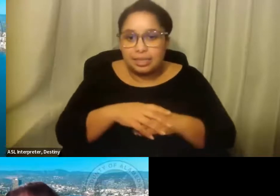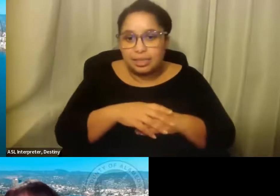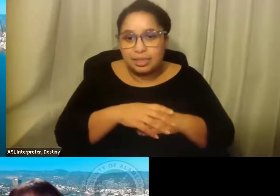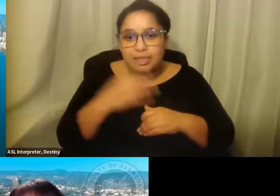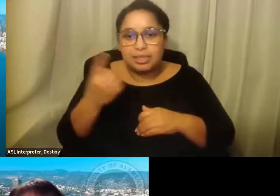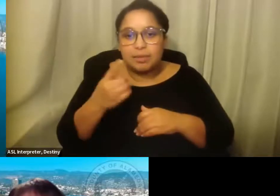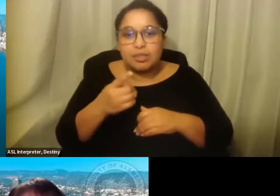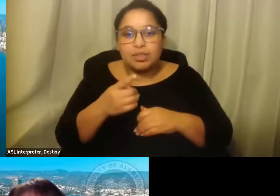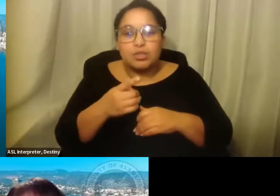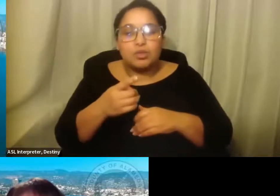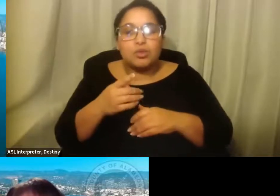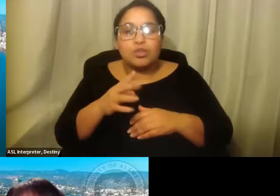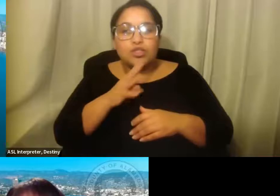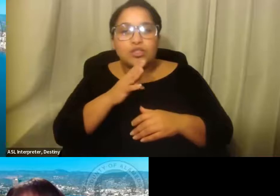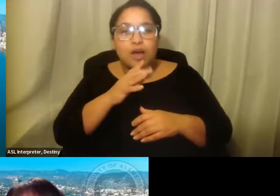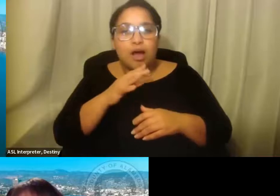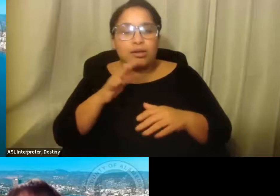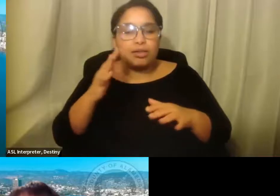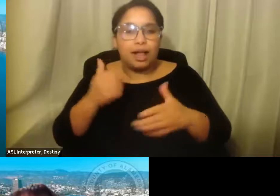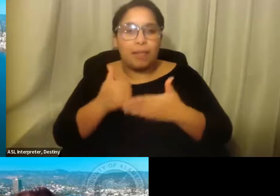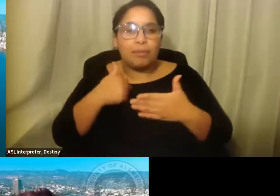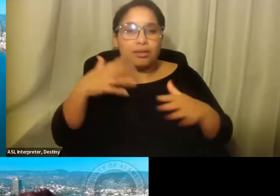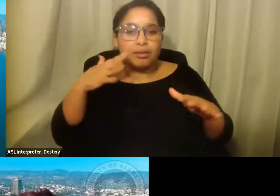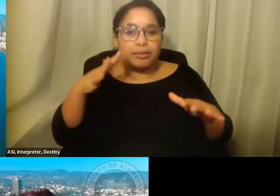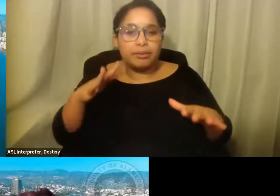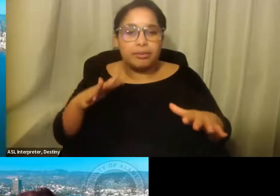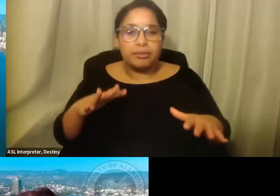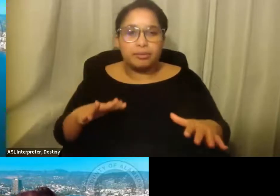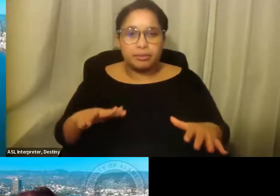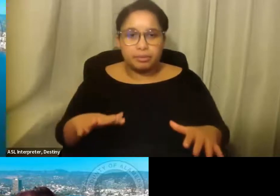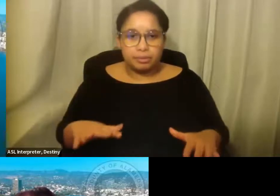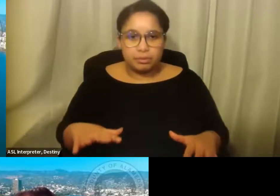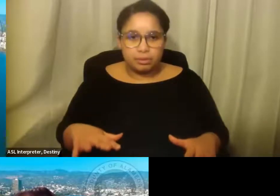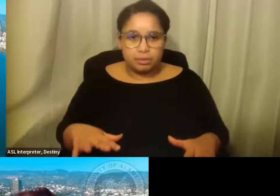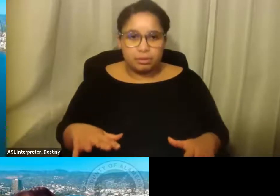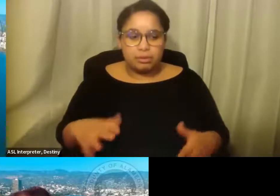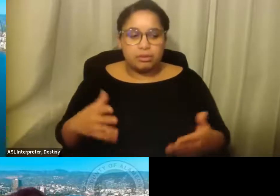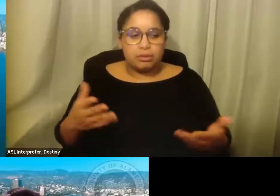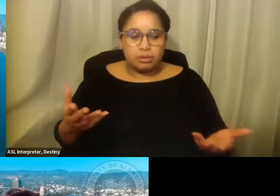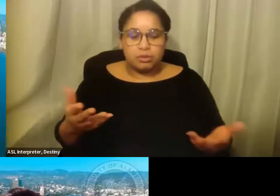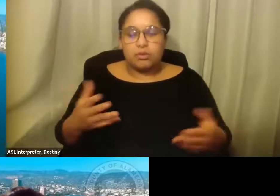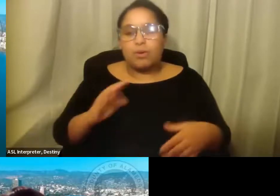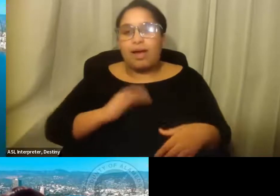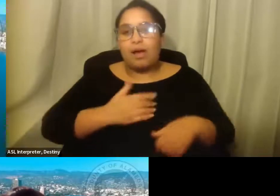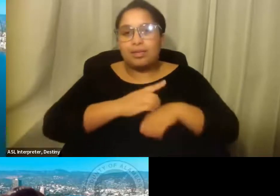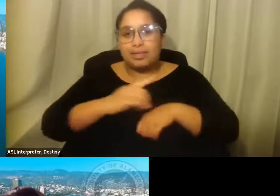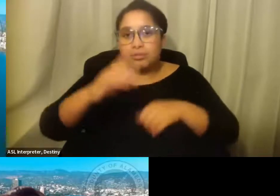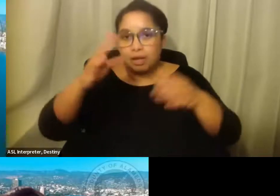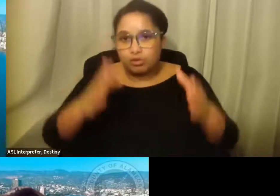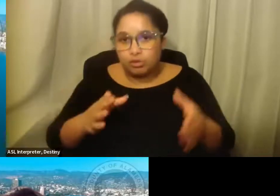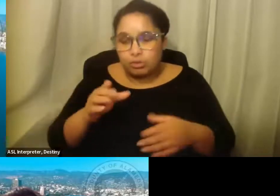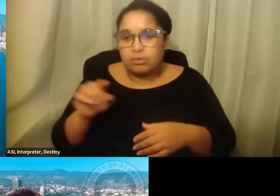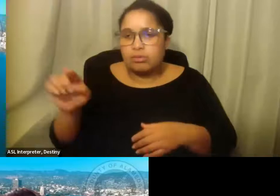someone to talk me down, right? And I think that because our dispatchers right